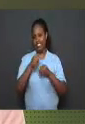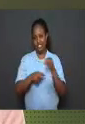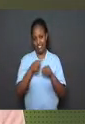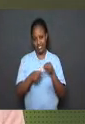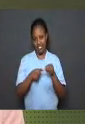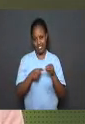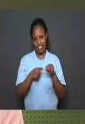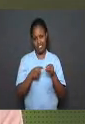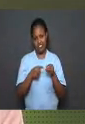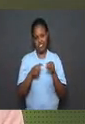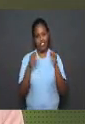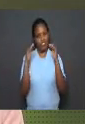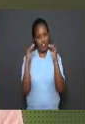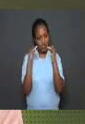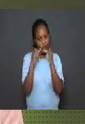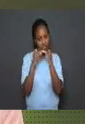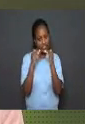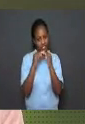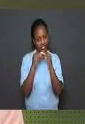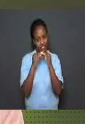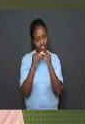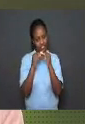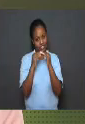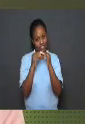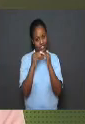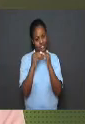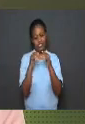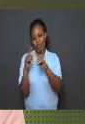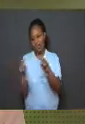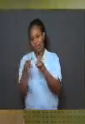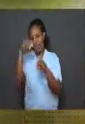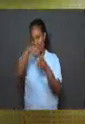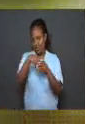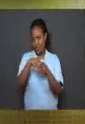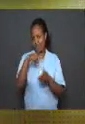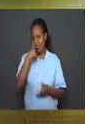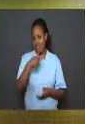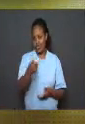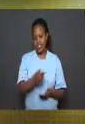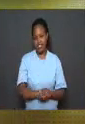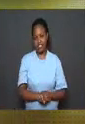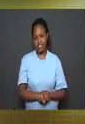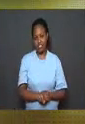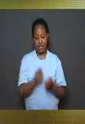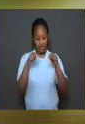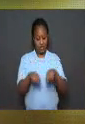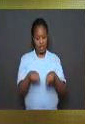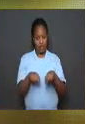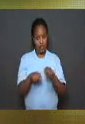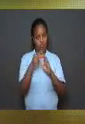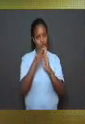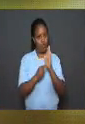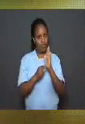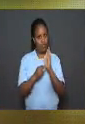of attaining equality within diversity. In this unit, you